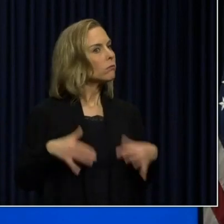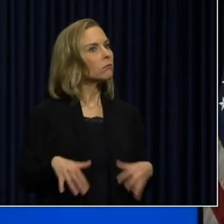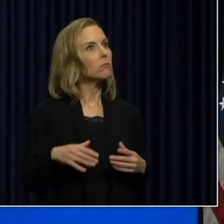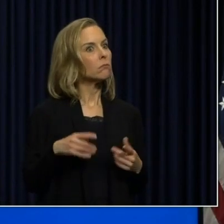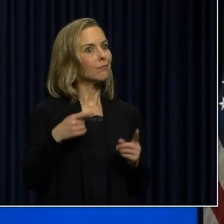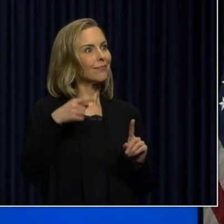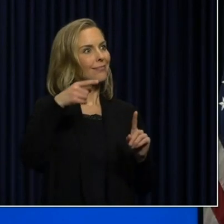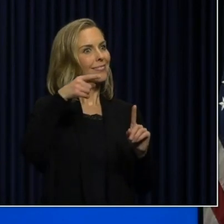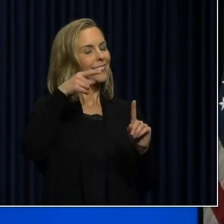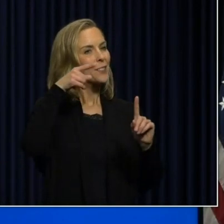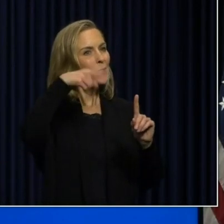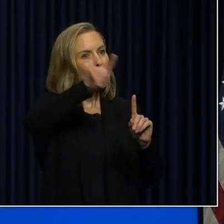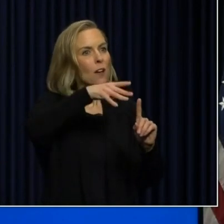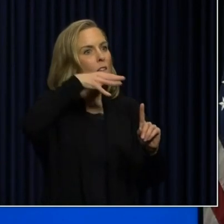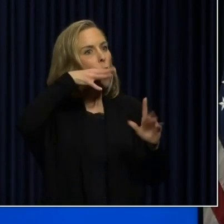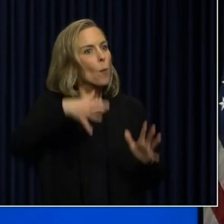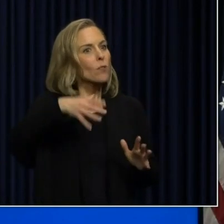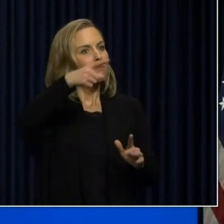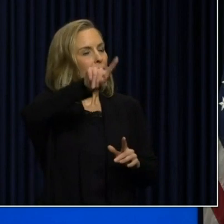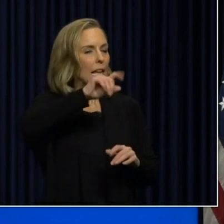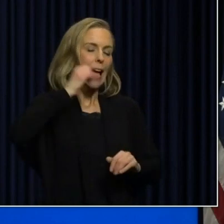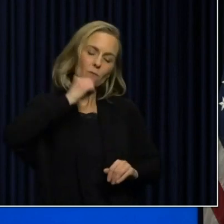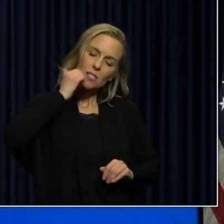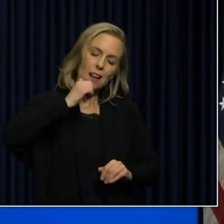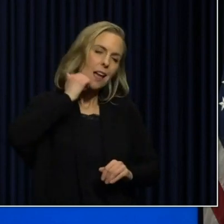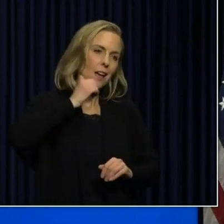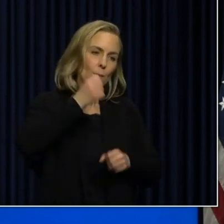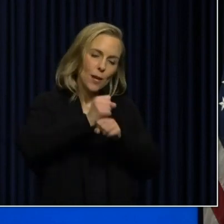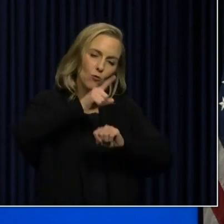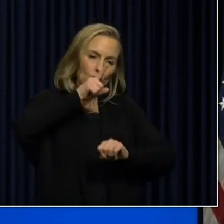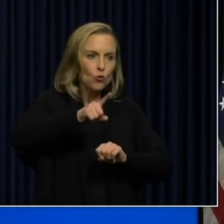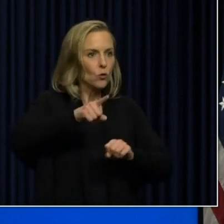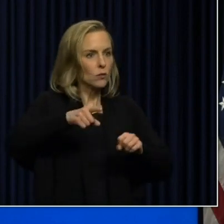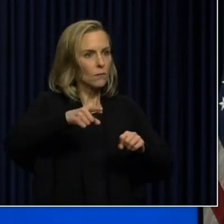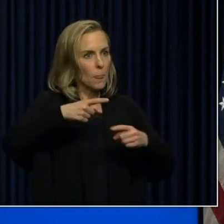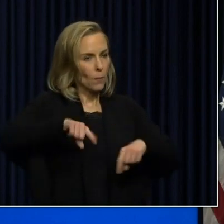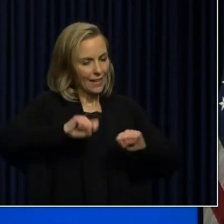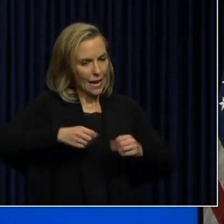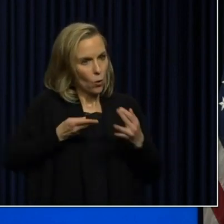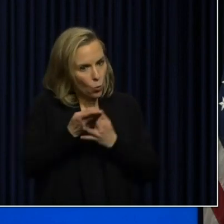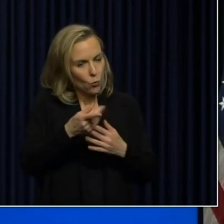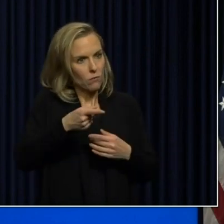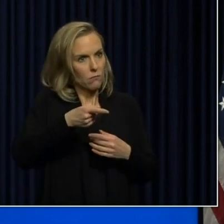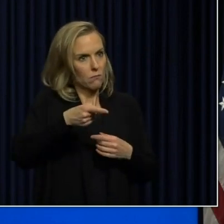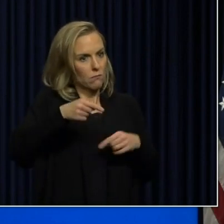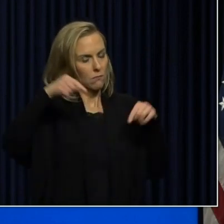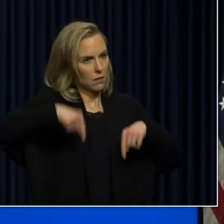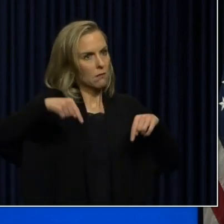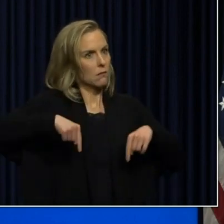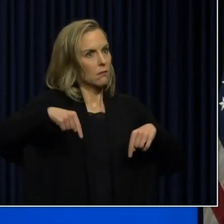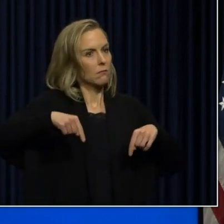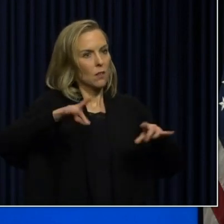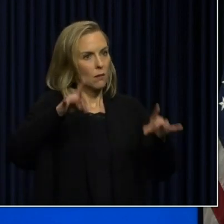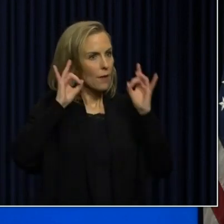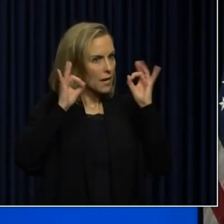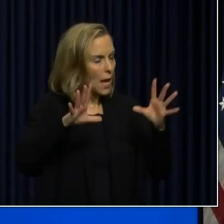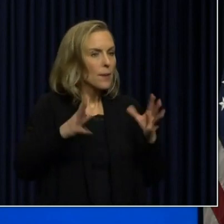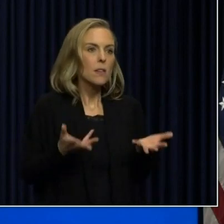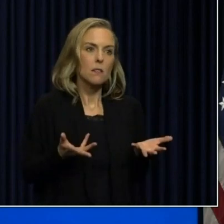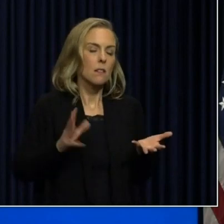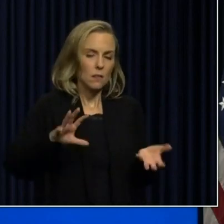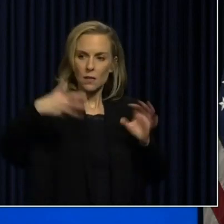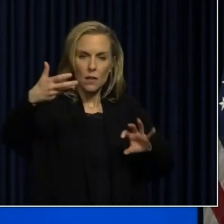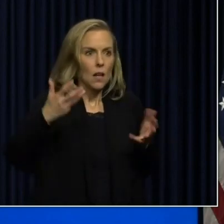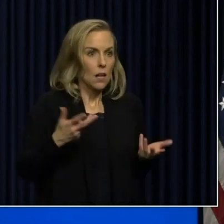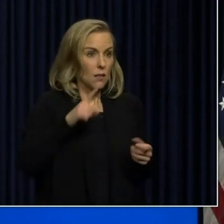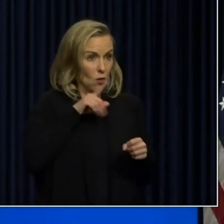our farmers are out there every day making sure that we can get through this pandemic and that there